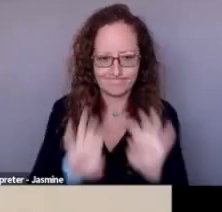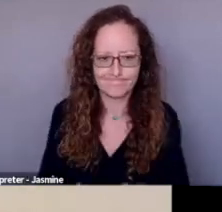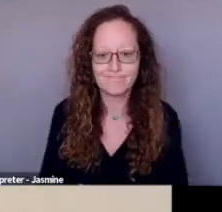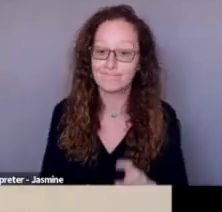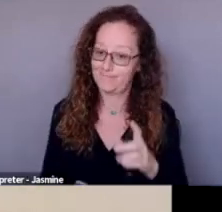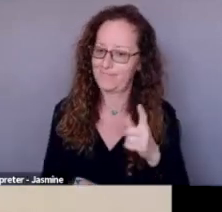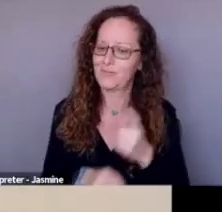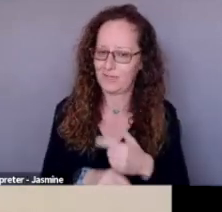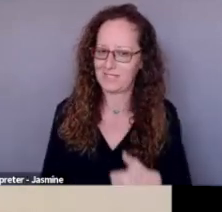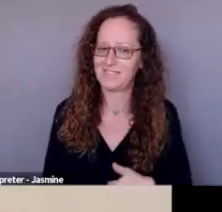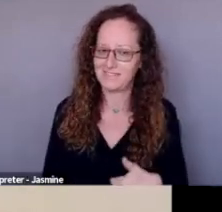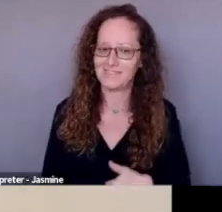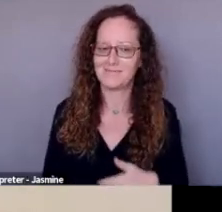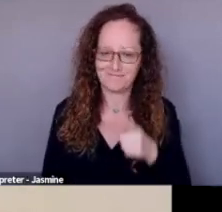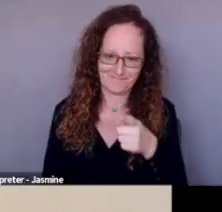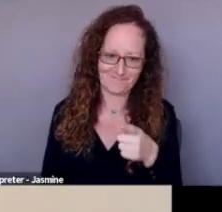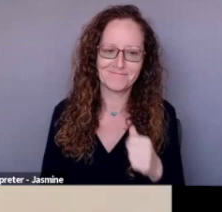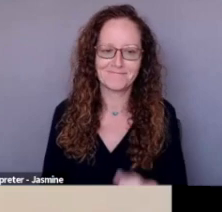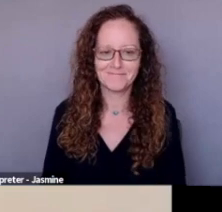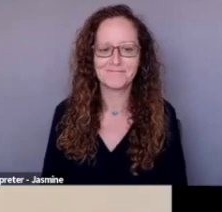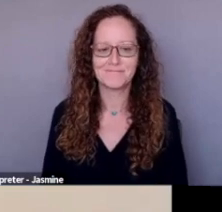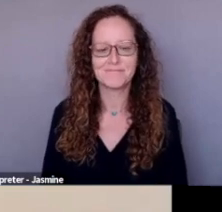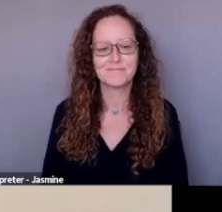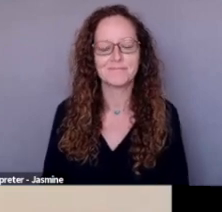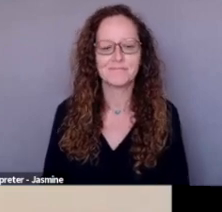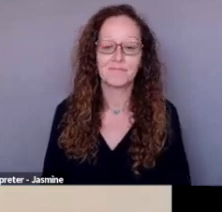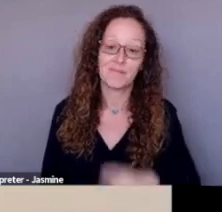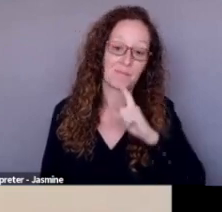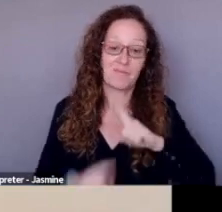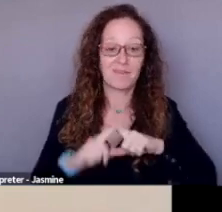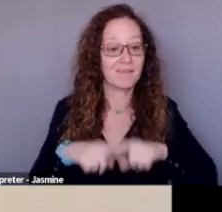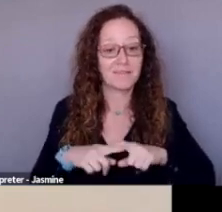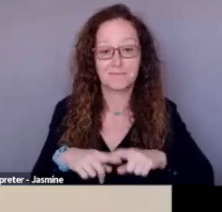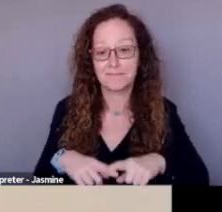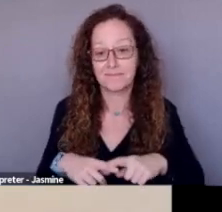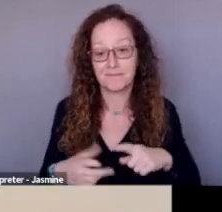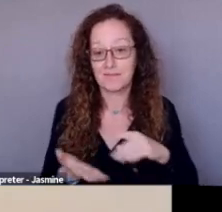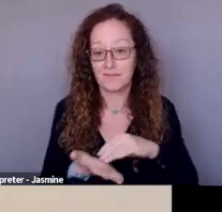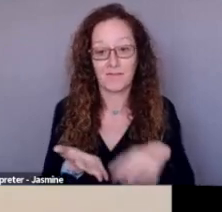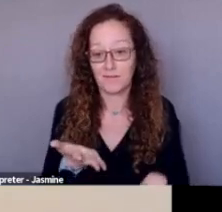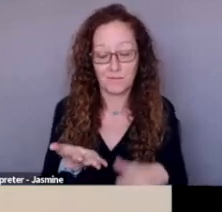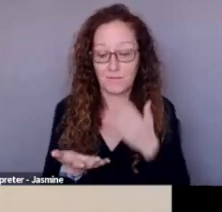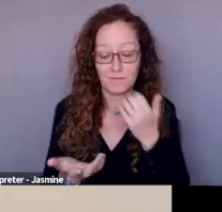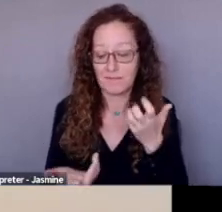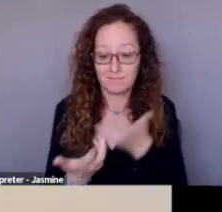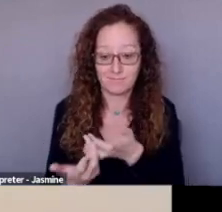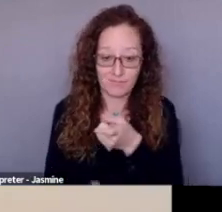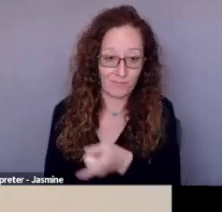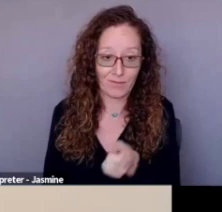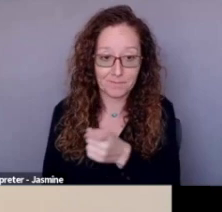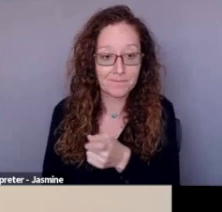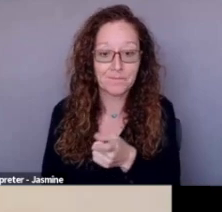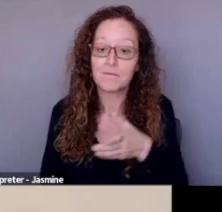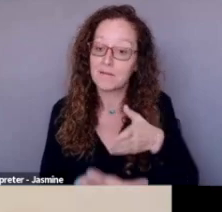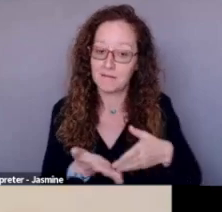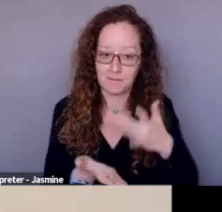would say it depends on what's best for your students. That some students would